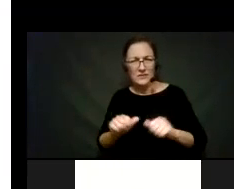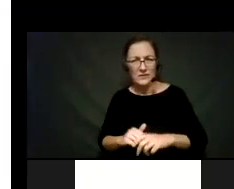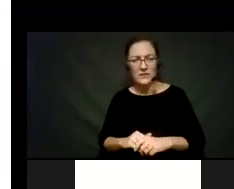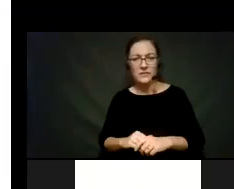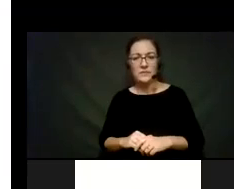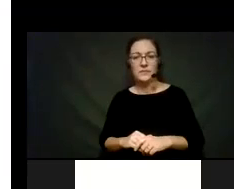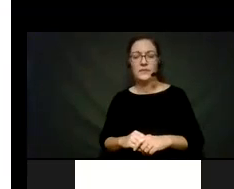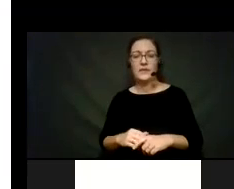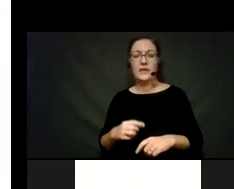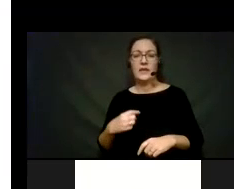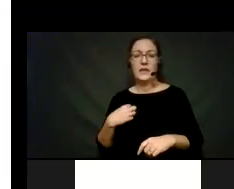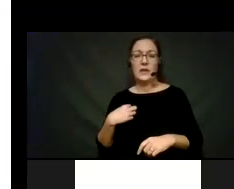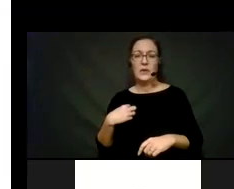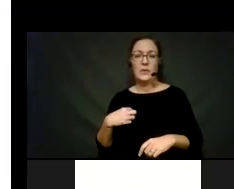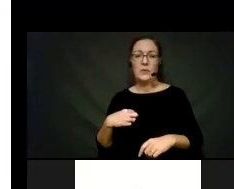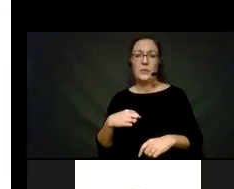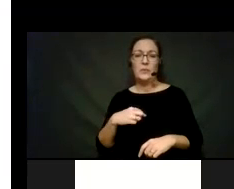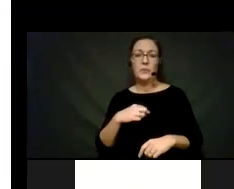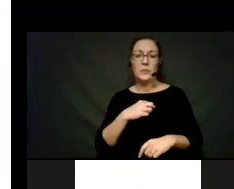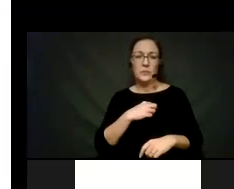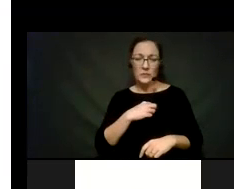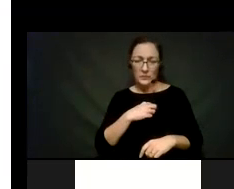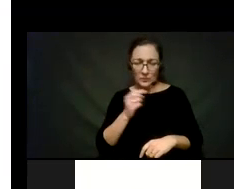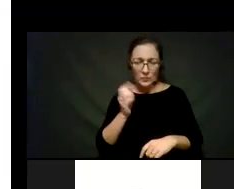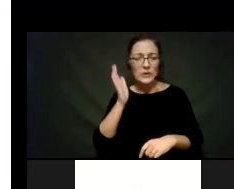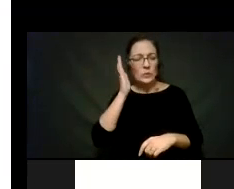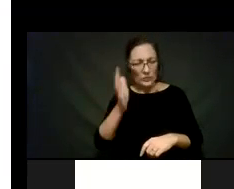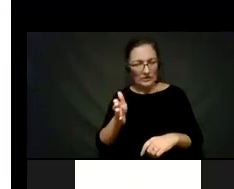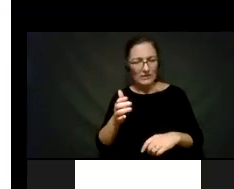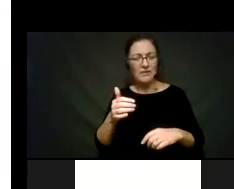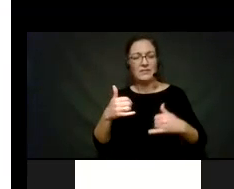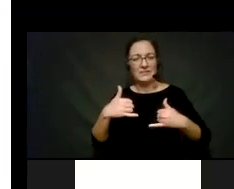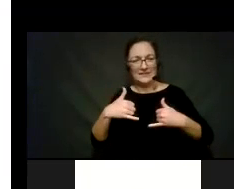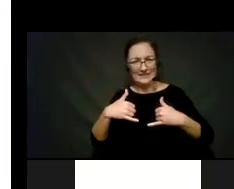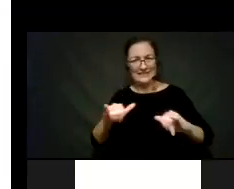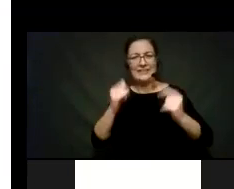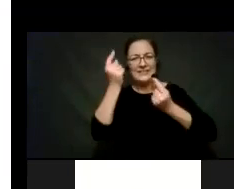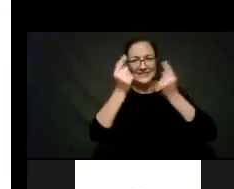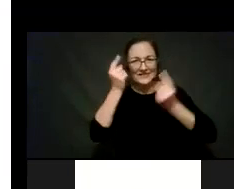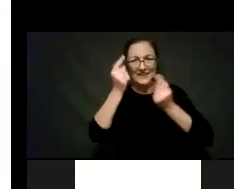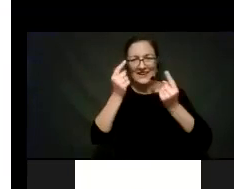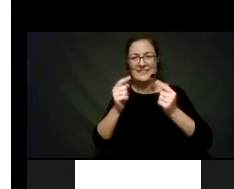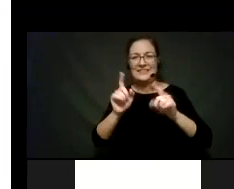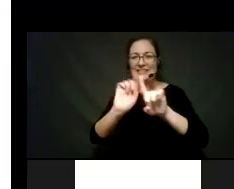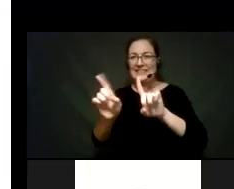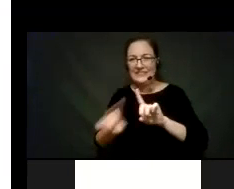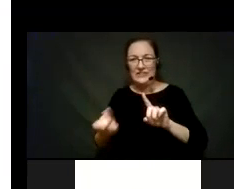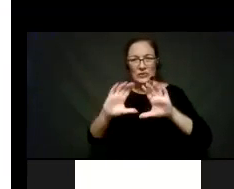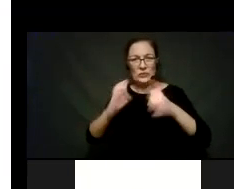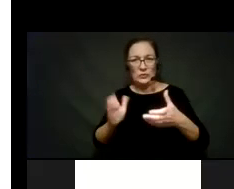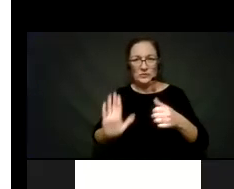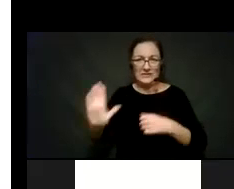We will continue to incorporate the needs of all different groups, including